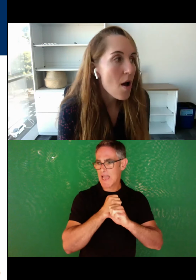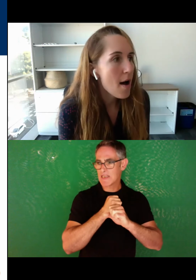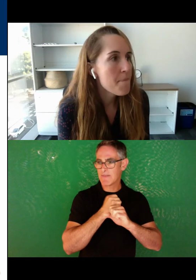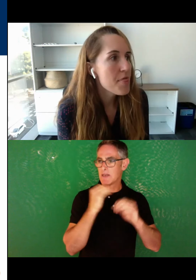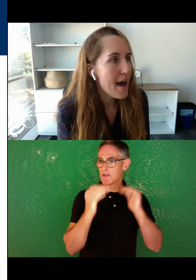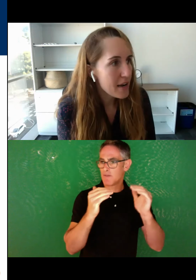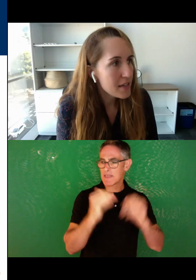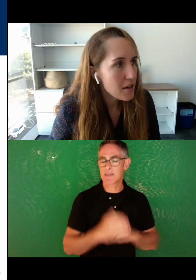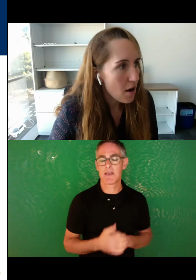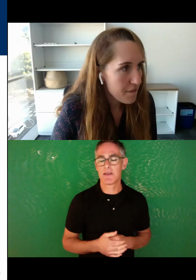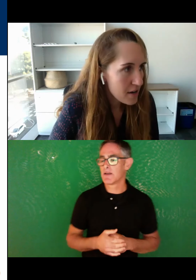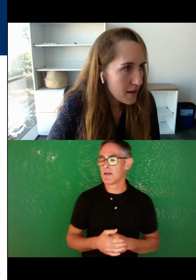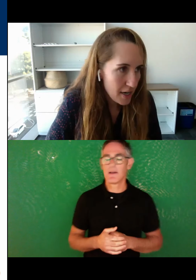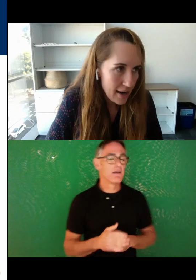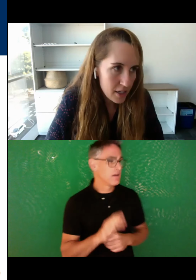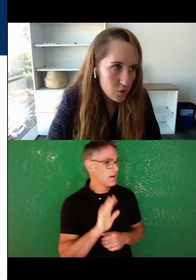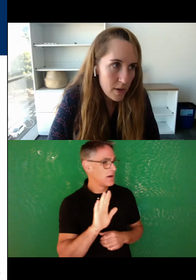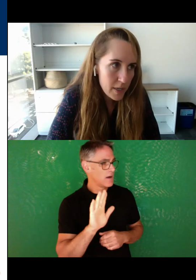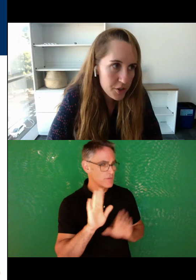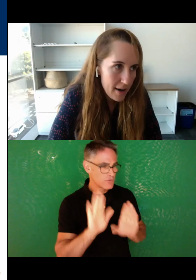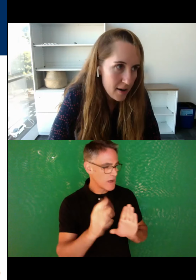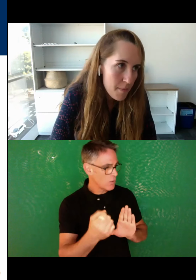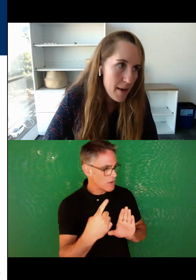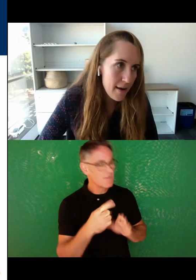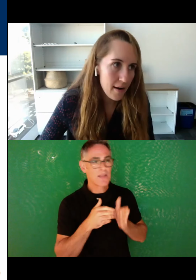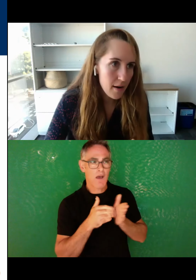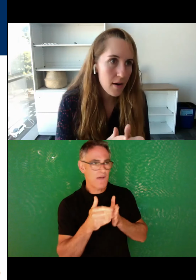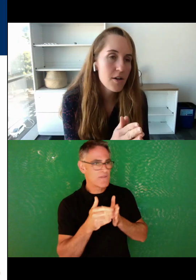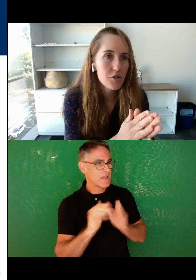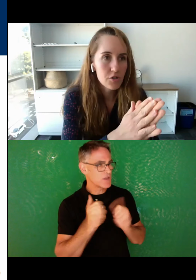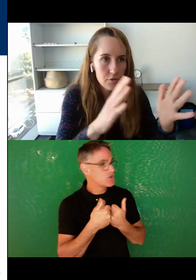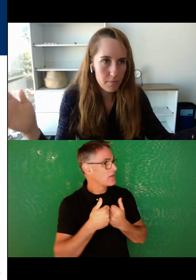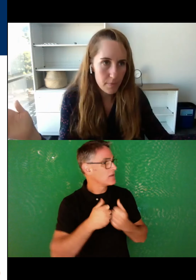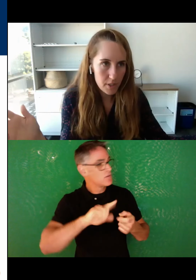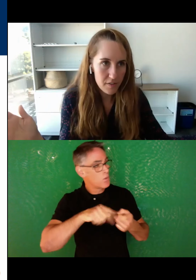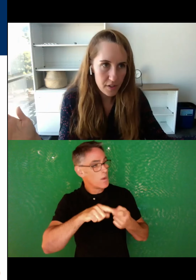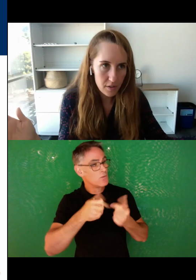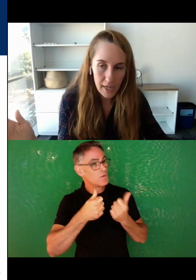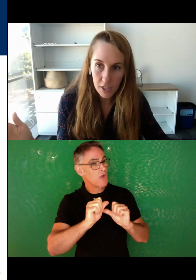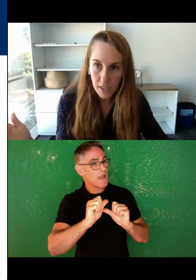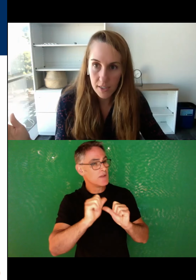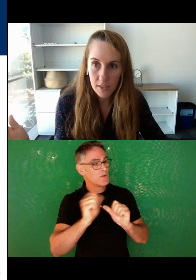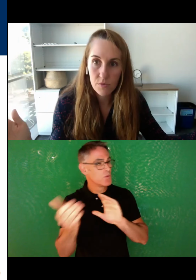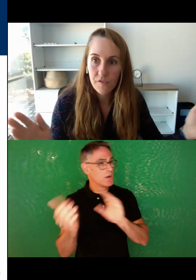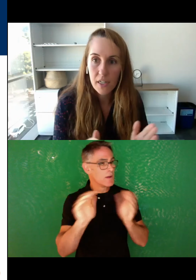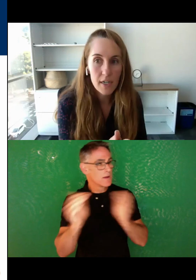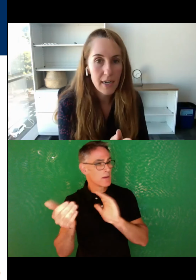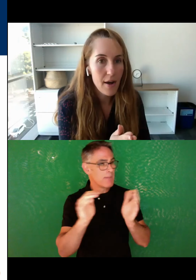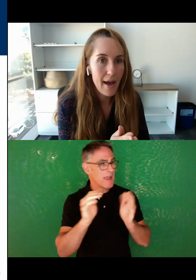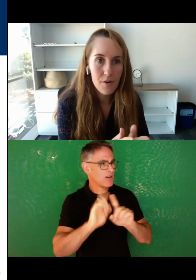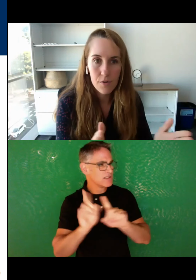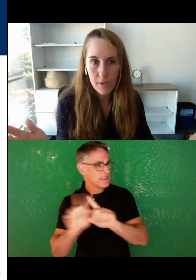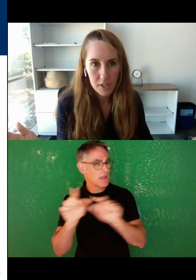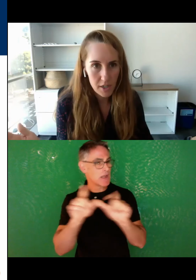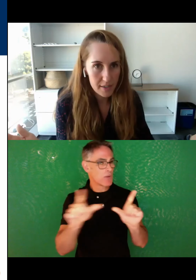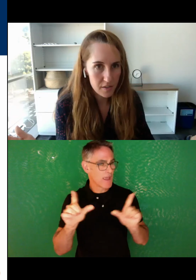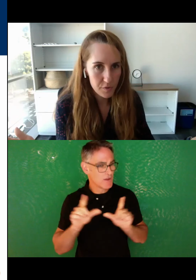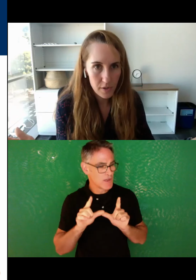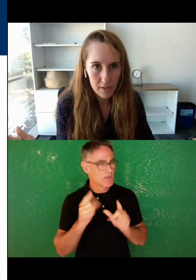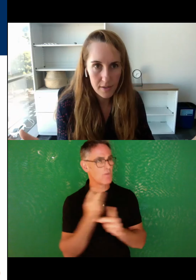So that is often a challenge when we try to compare different locations. So figuring out how